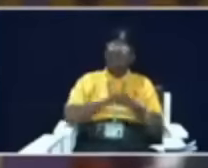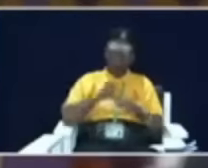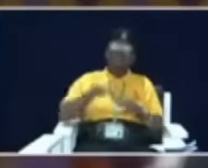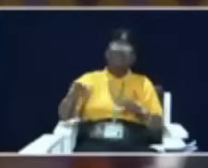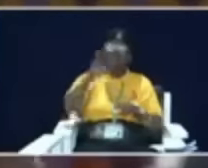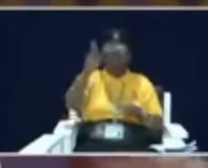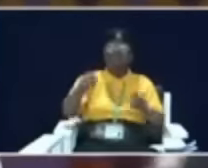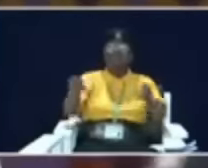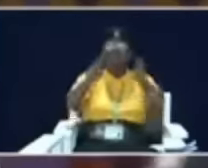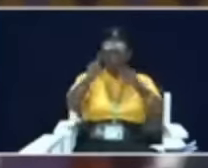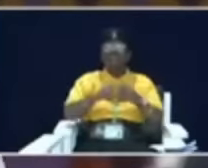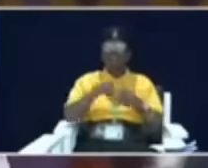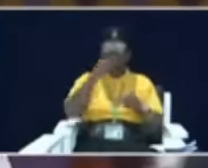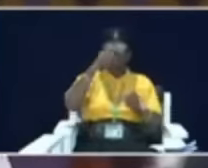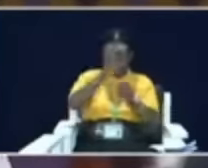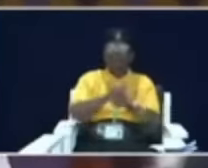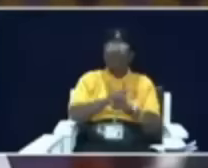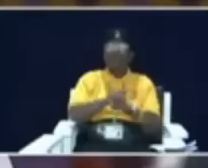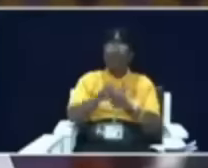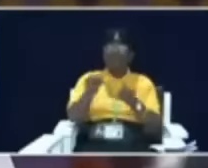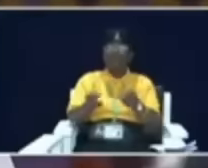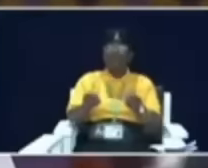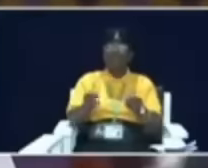and it stood in their way.